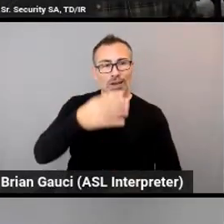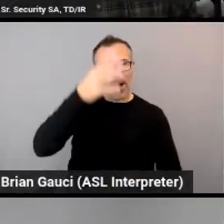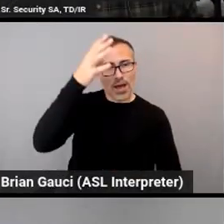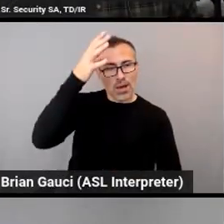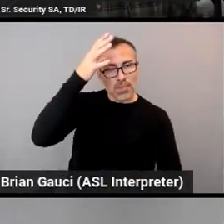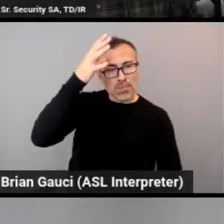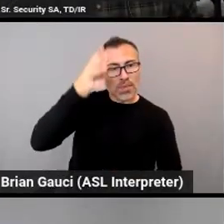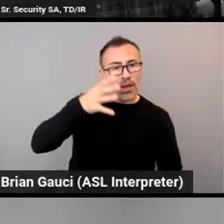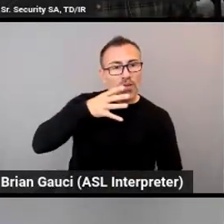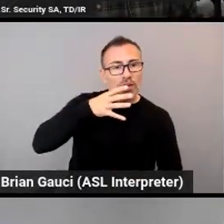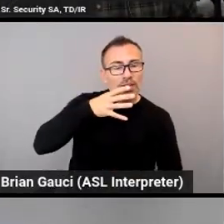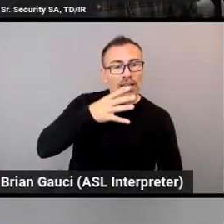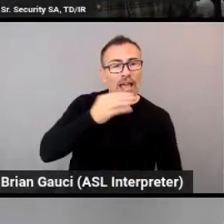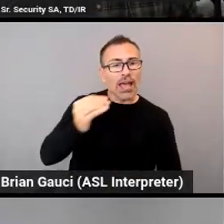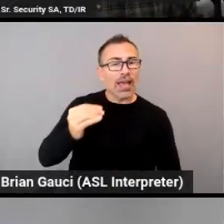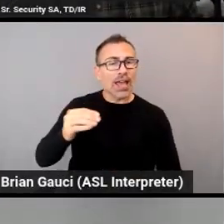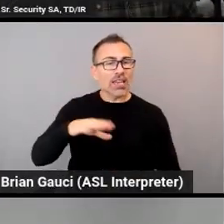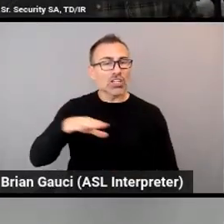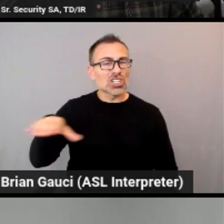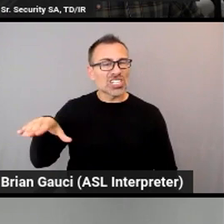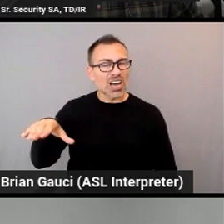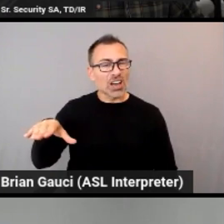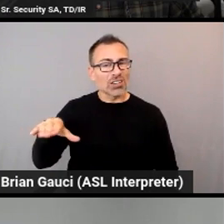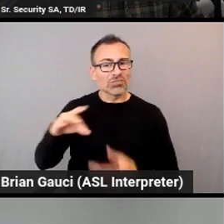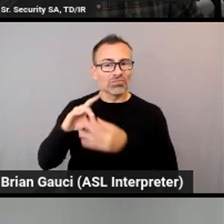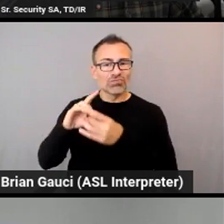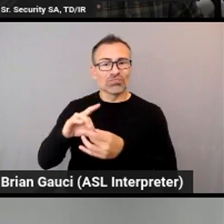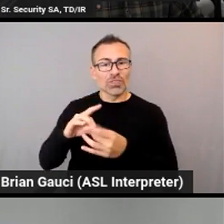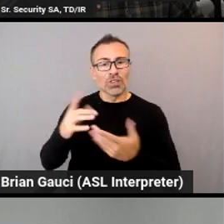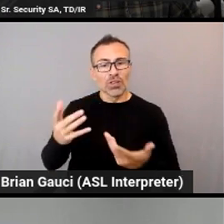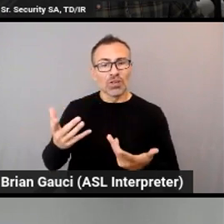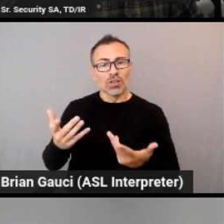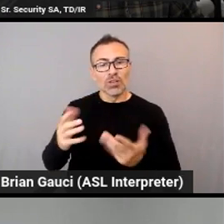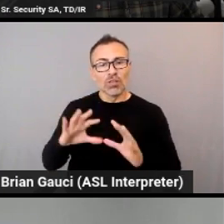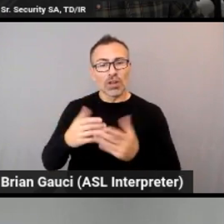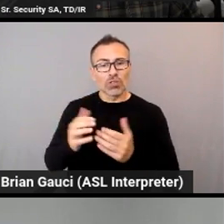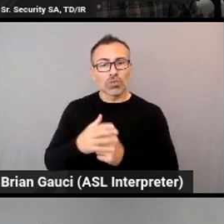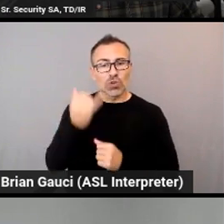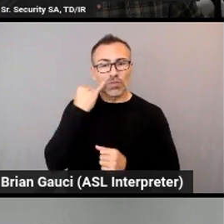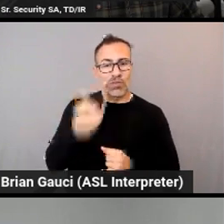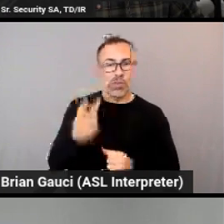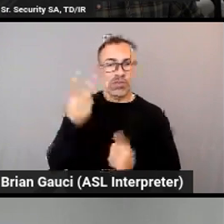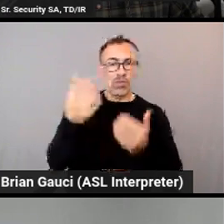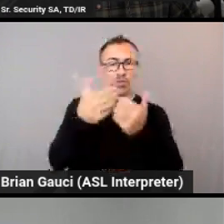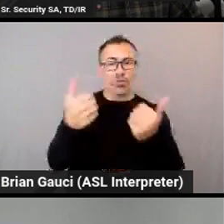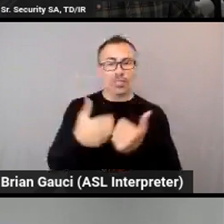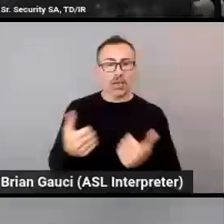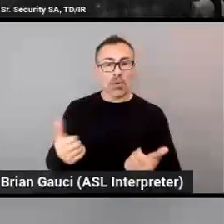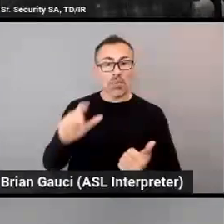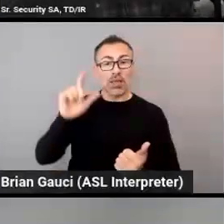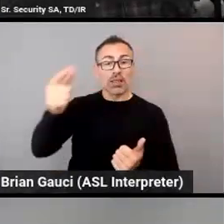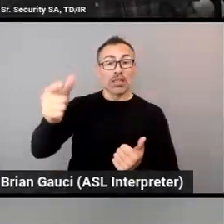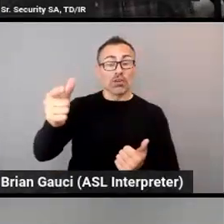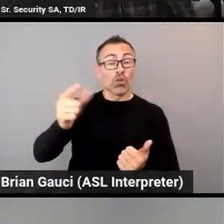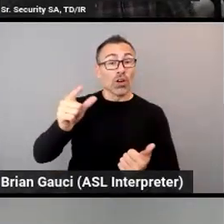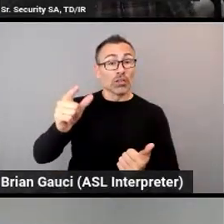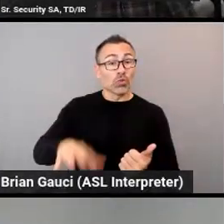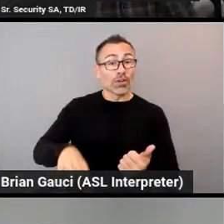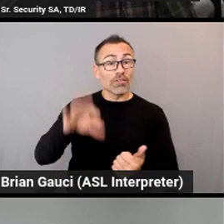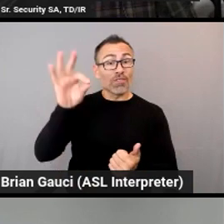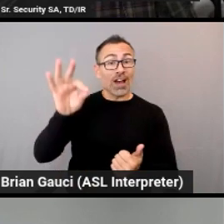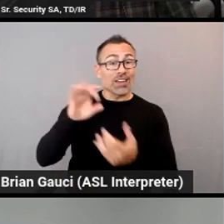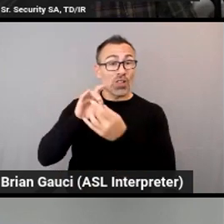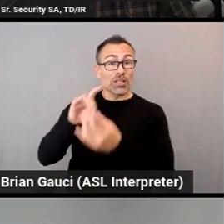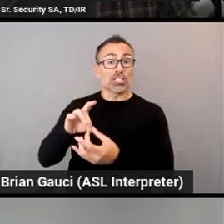So for example, if you've got, two distinct finding groups, but then later on a relationship is discovered, you would actually see that reflected in